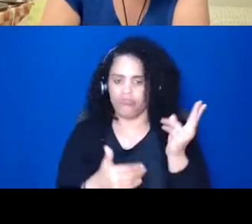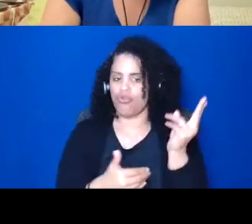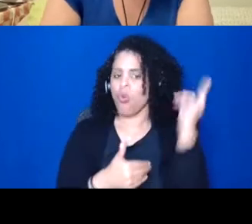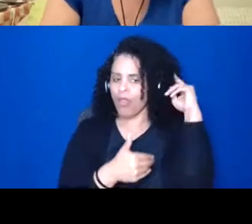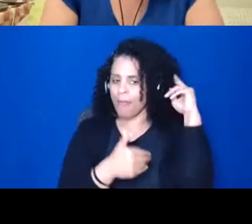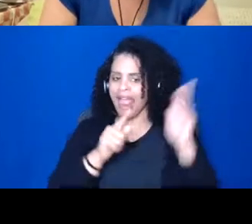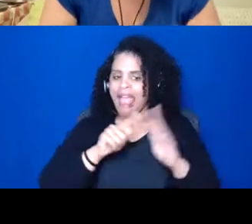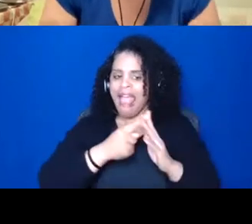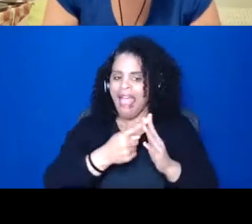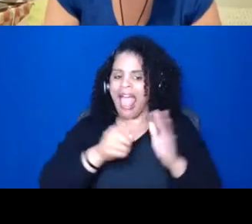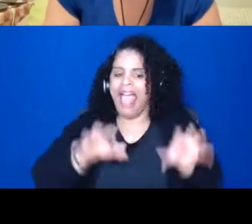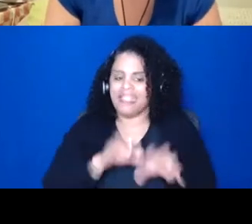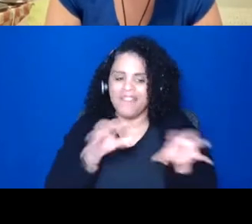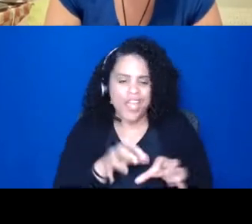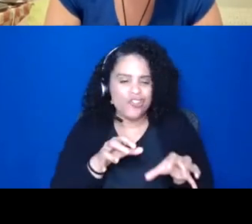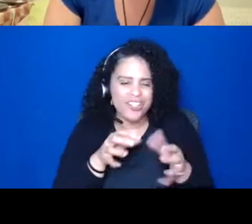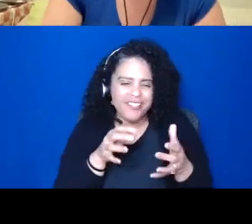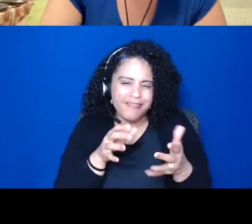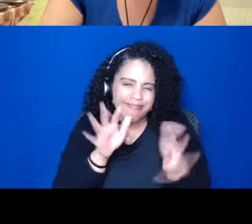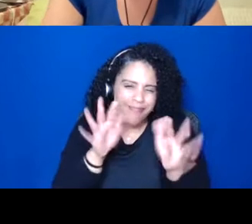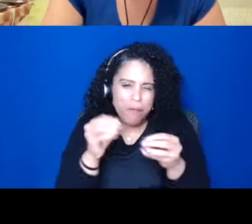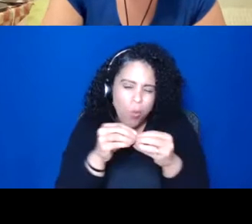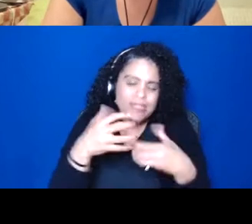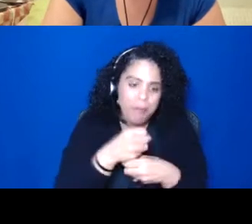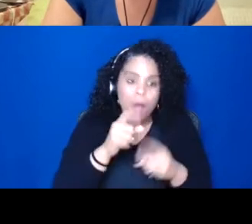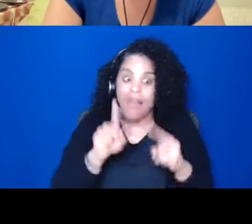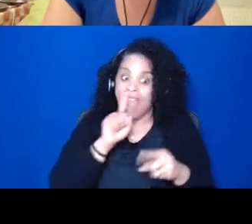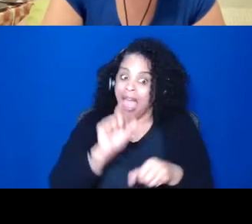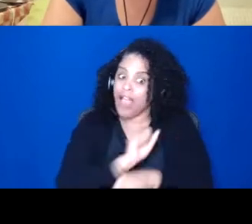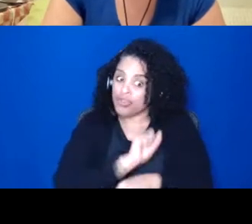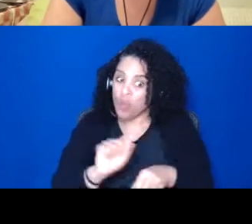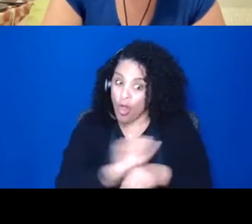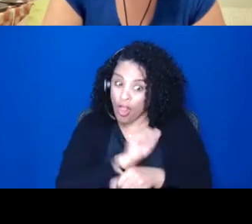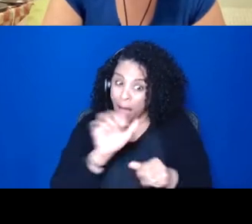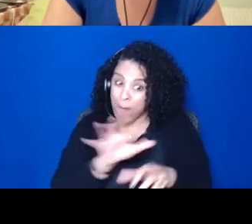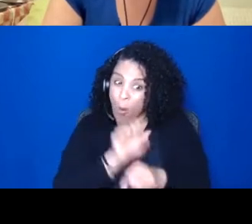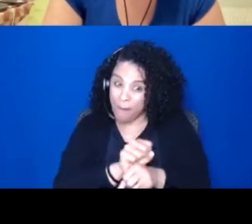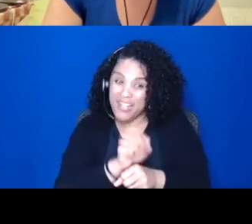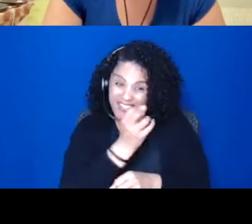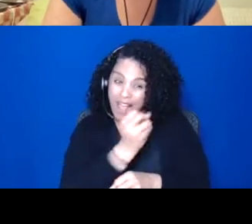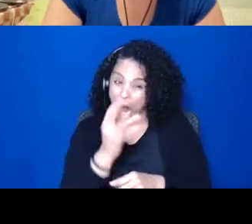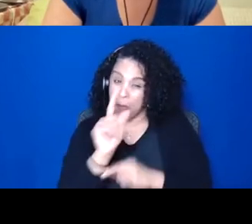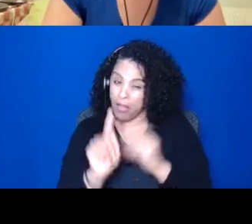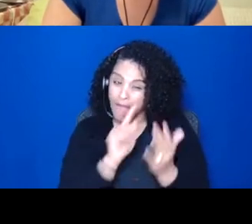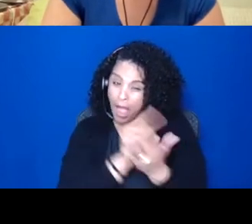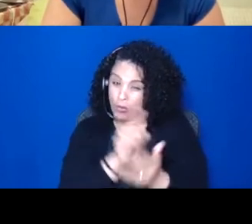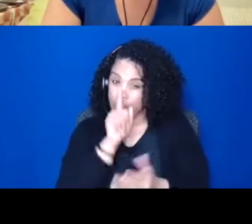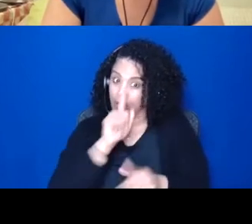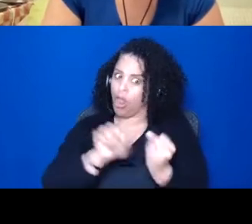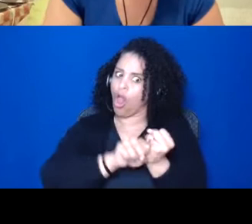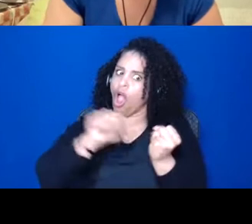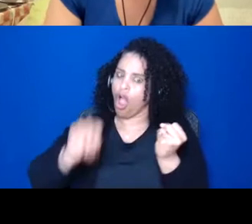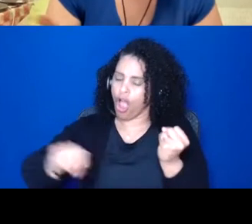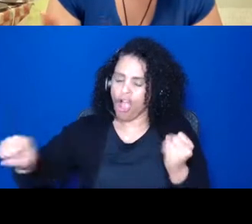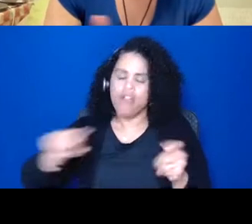activation in a summarized sort of way. The actual activation appointment takes a couple of hours, so it's pretty long, but